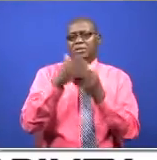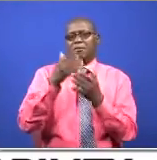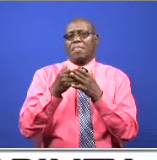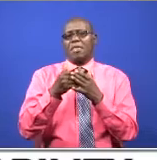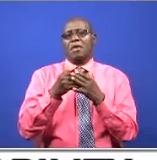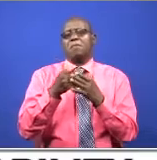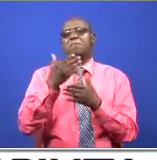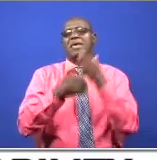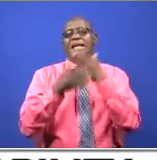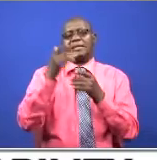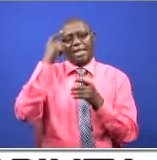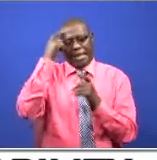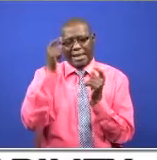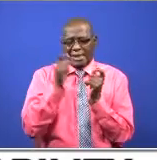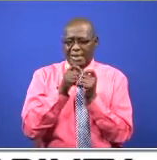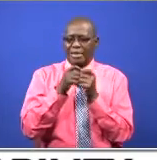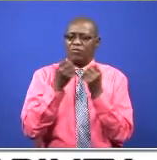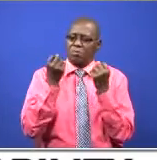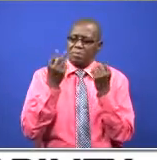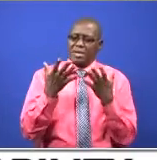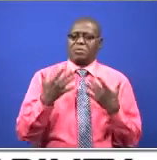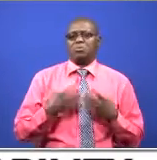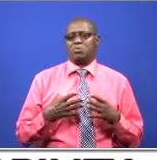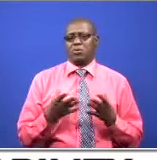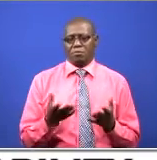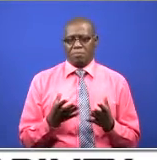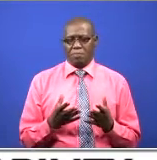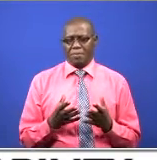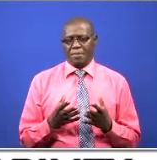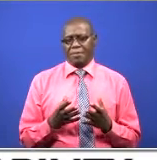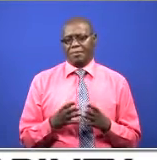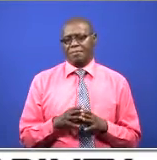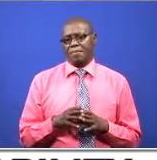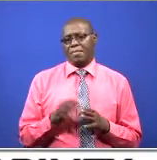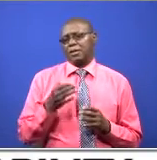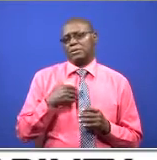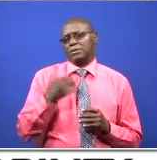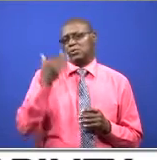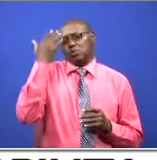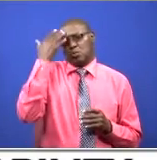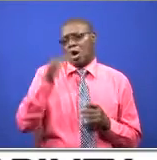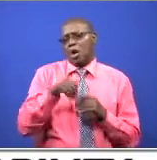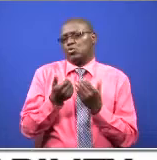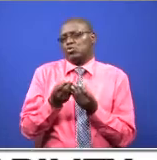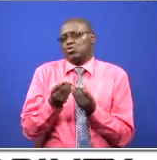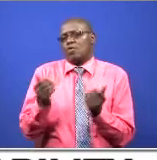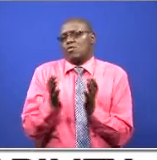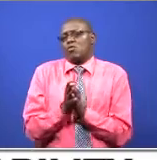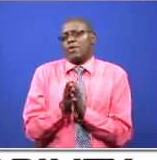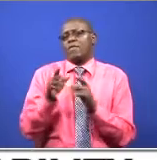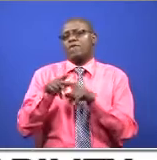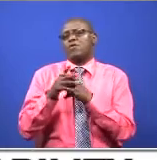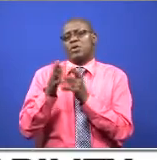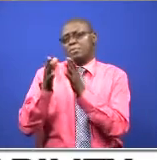headache for so many people. You don't want to build. You don't know how to deal with the fundi. Yeah, so we are going to take care of all